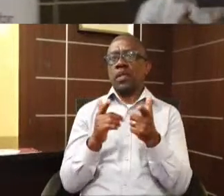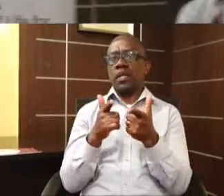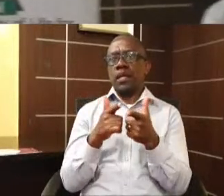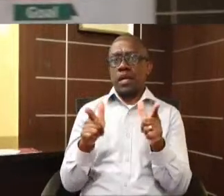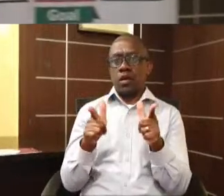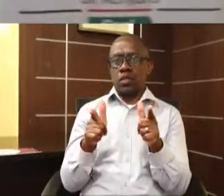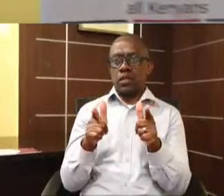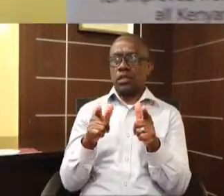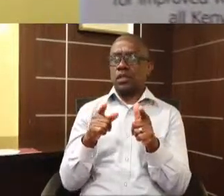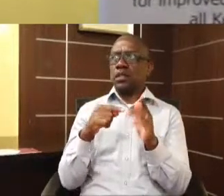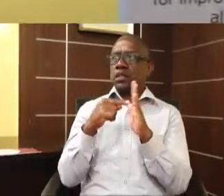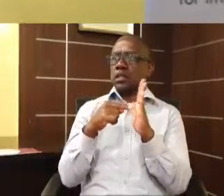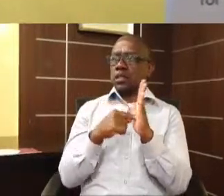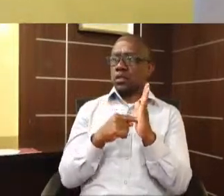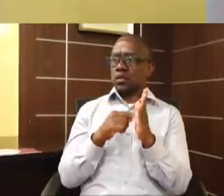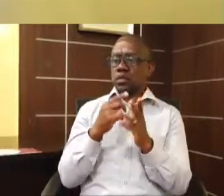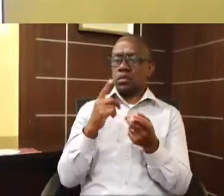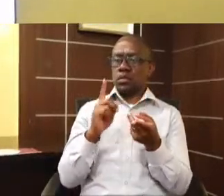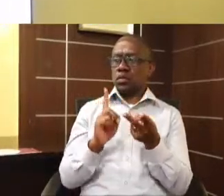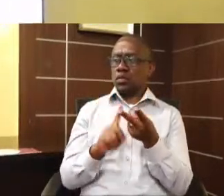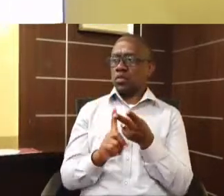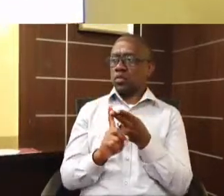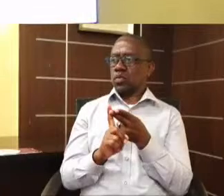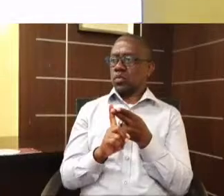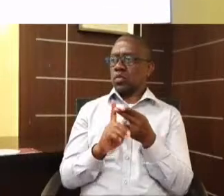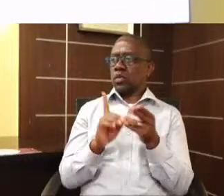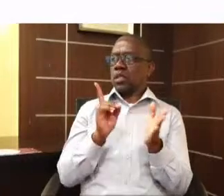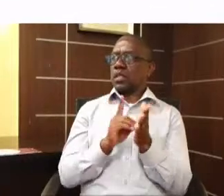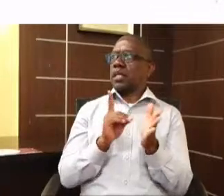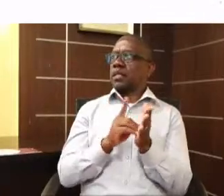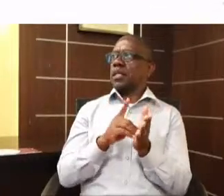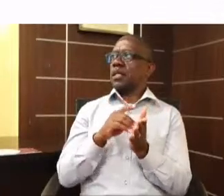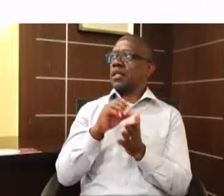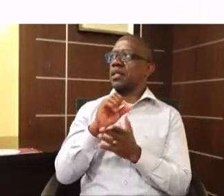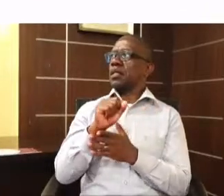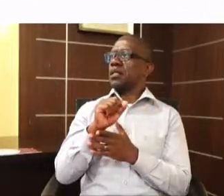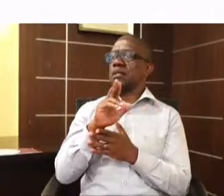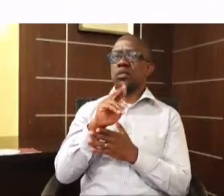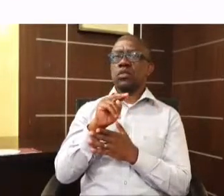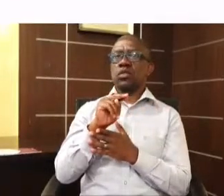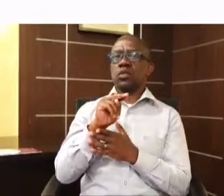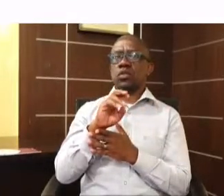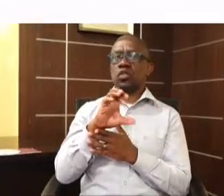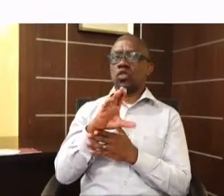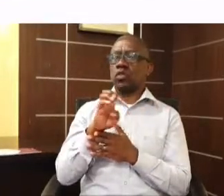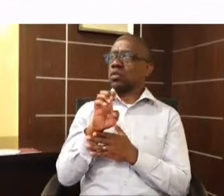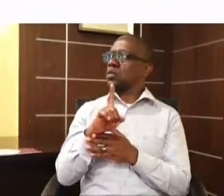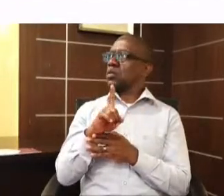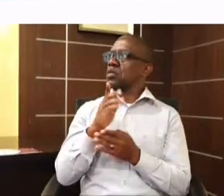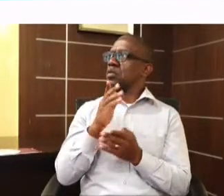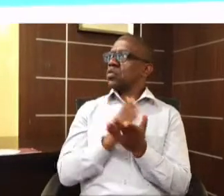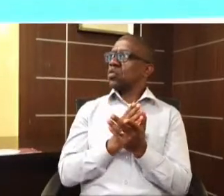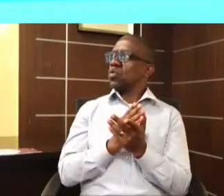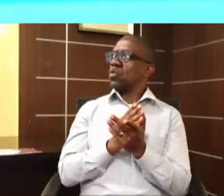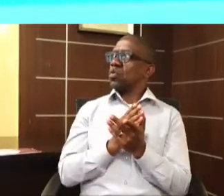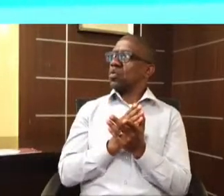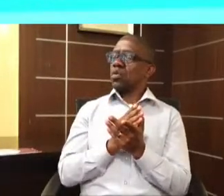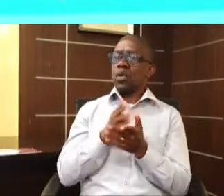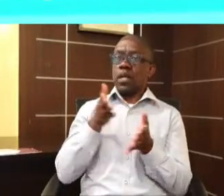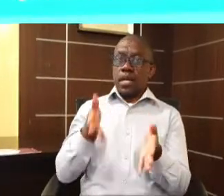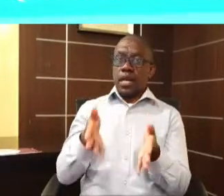issue. And then to the data source. So at the moment, for instance, the farmer chat that we